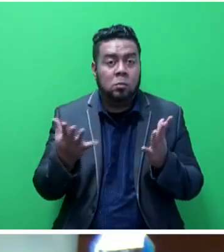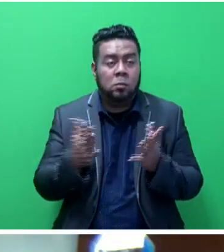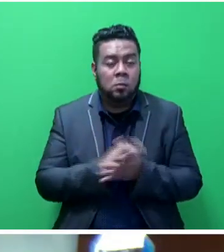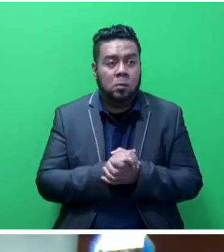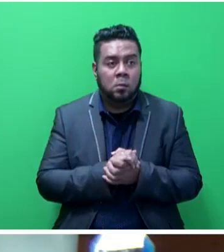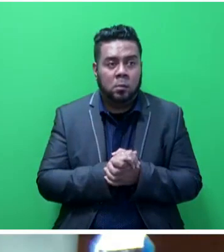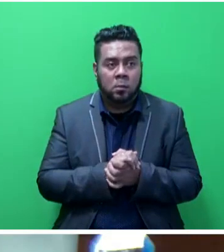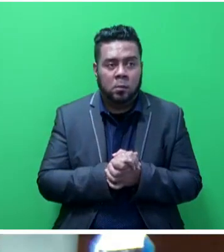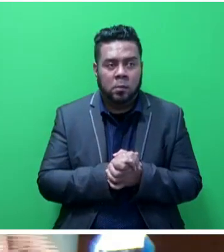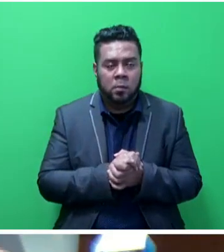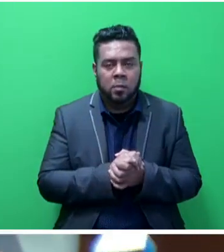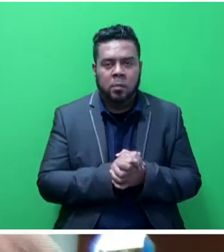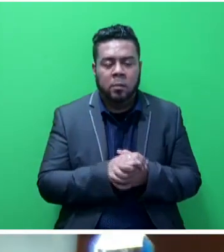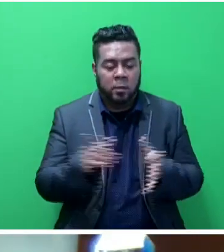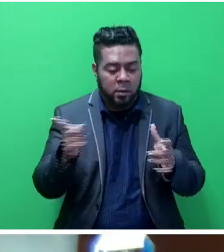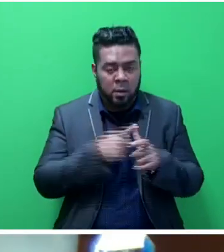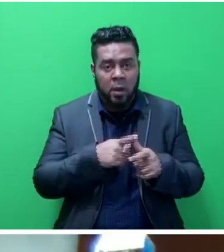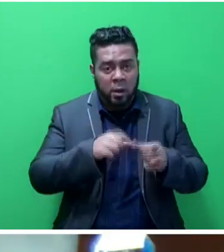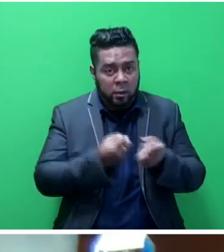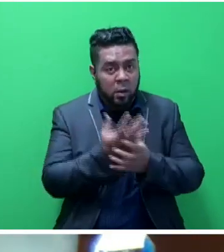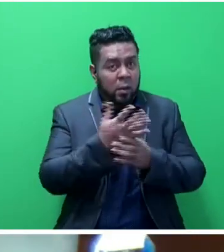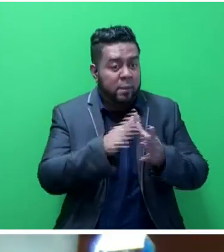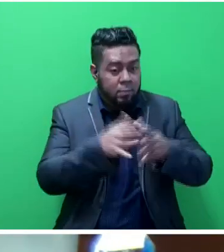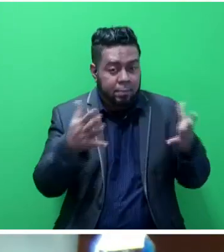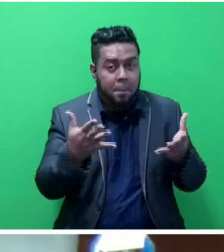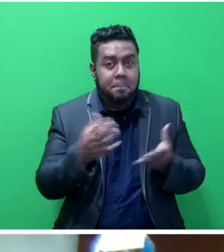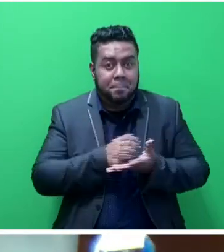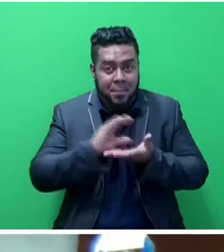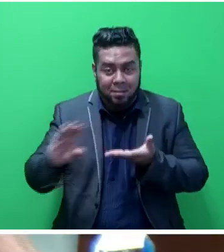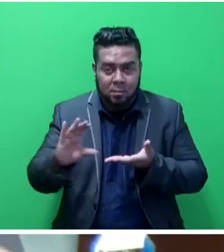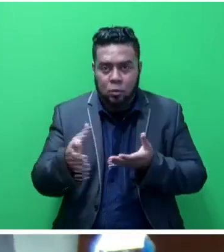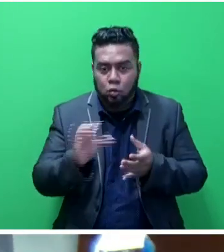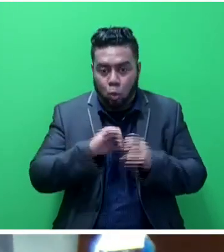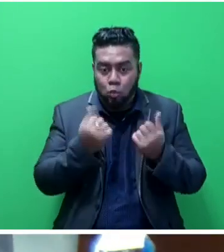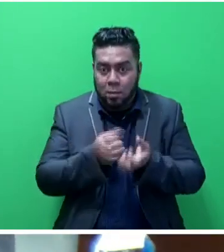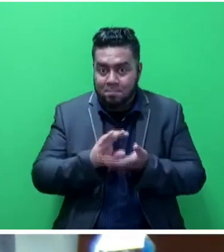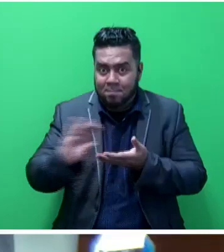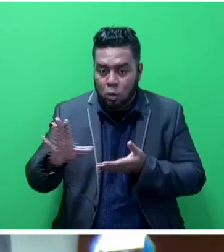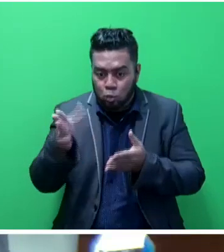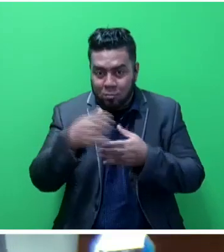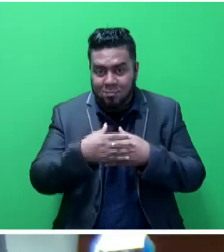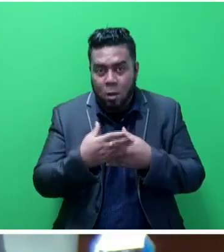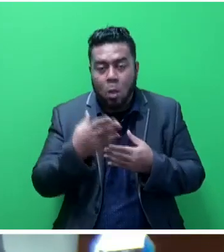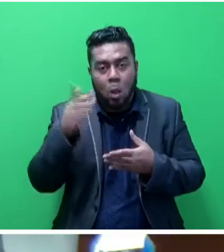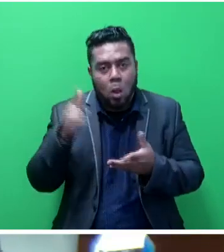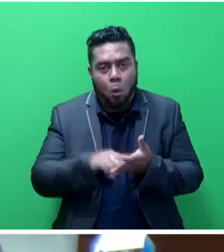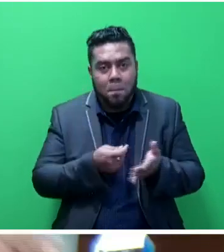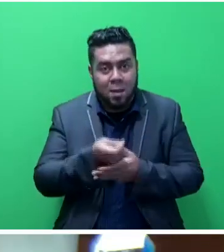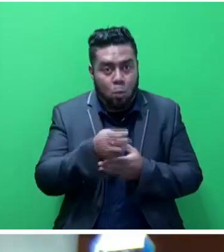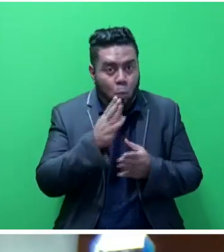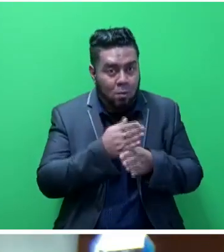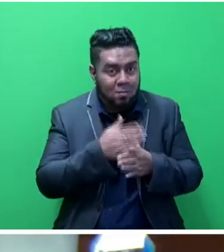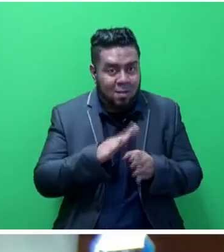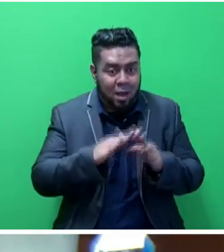the budget with options as A, growth and rescue package, B, social package to address low-paid workers and households,